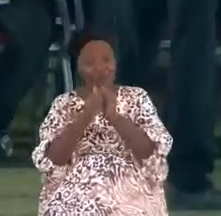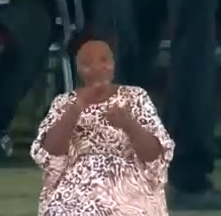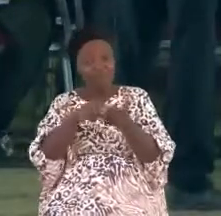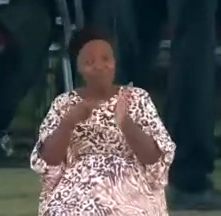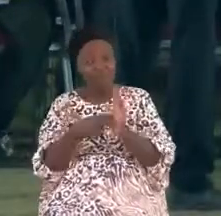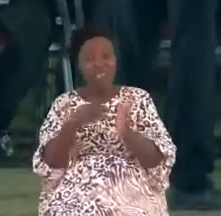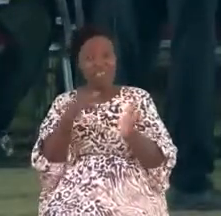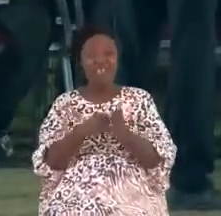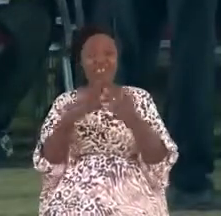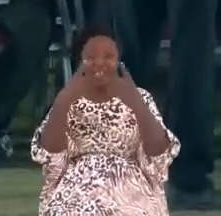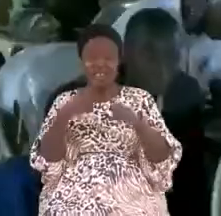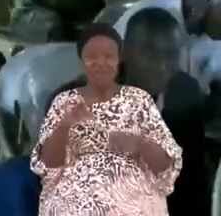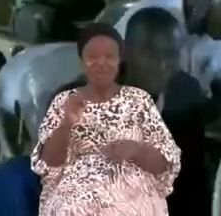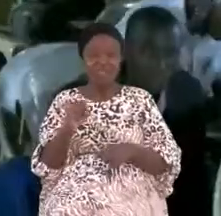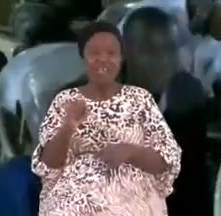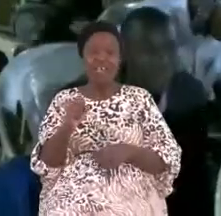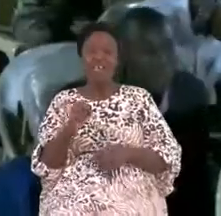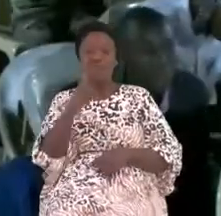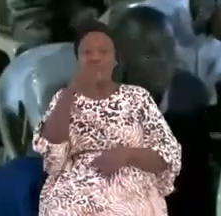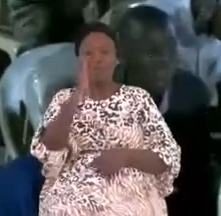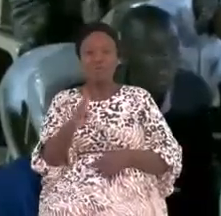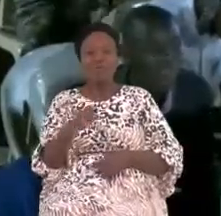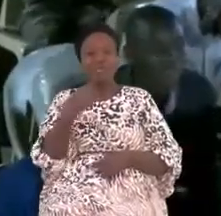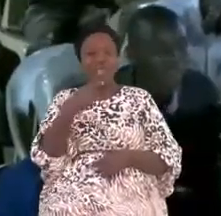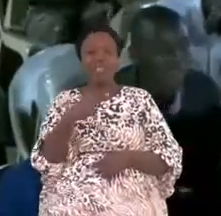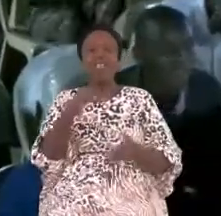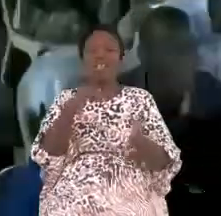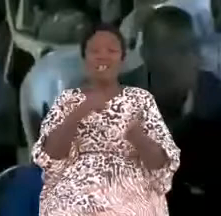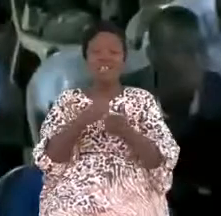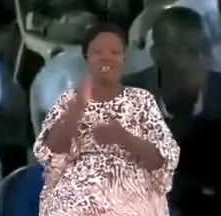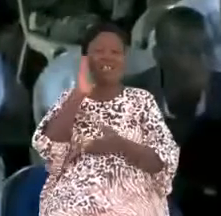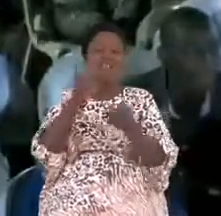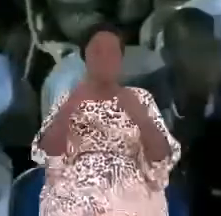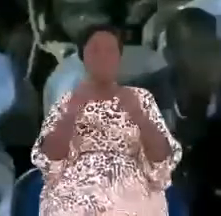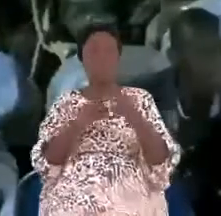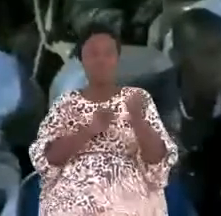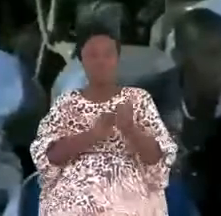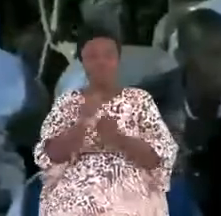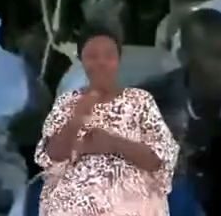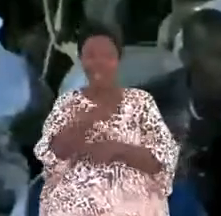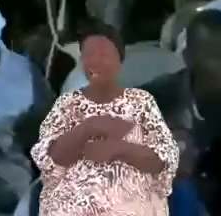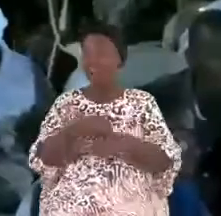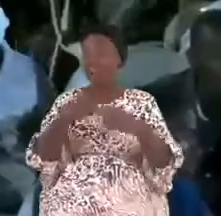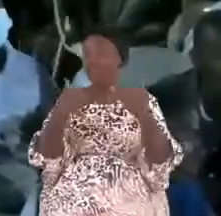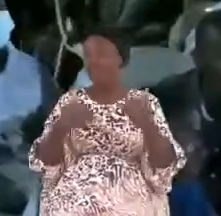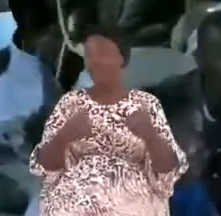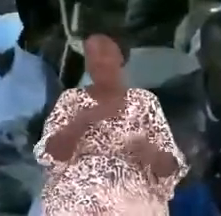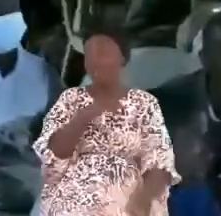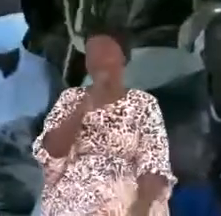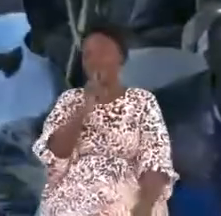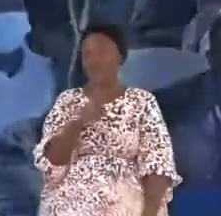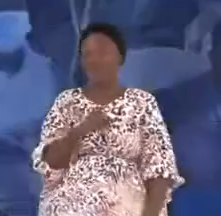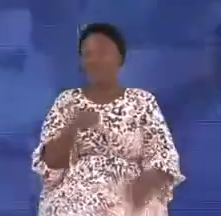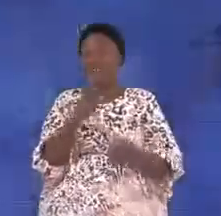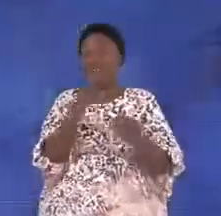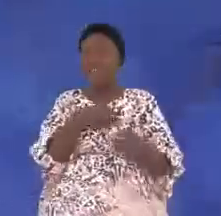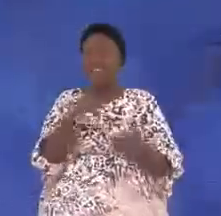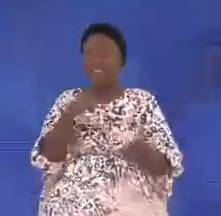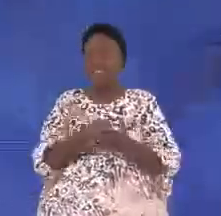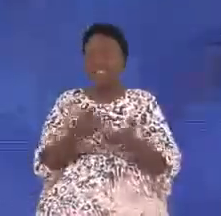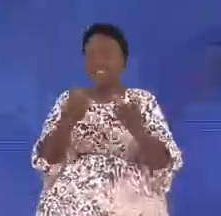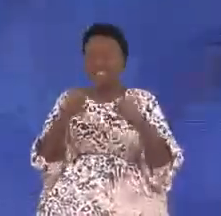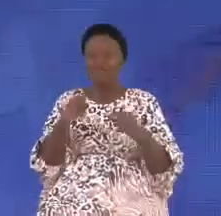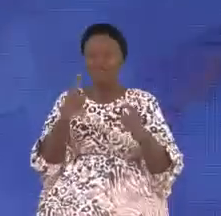god said it shall come to pass and now in reality it came to